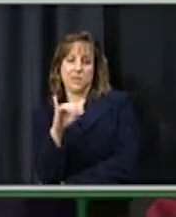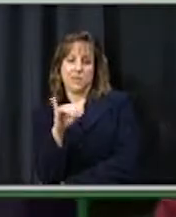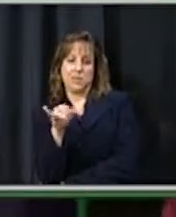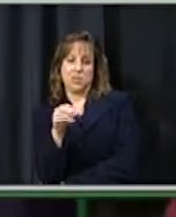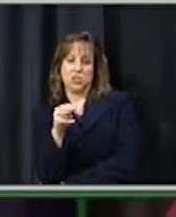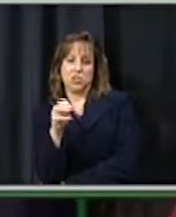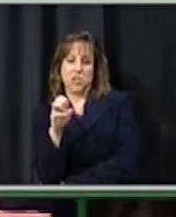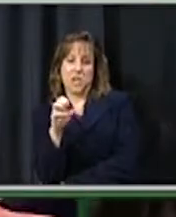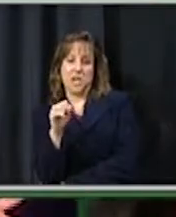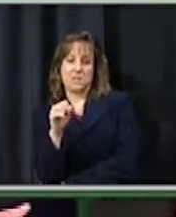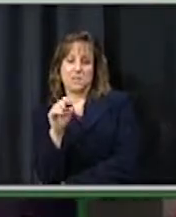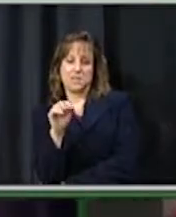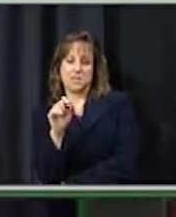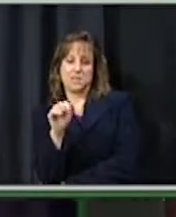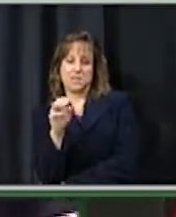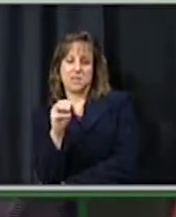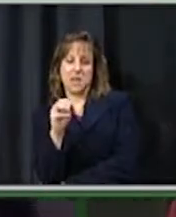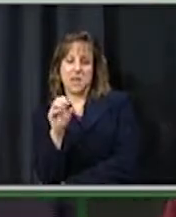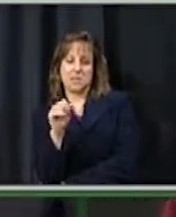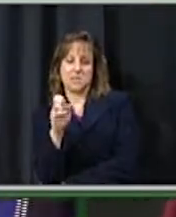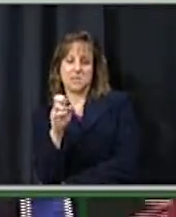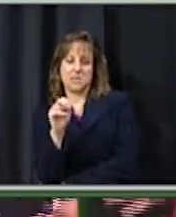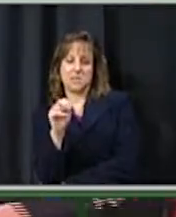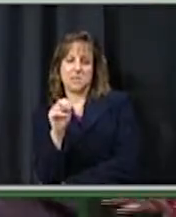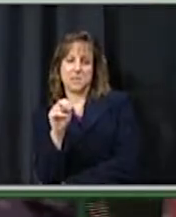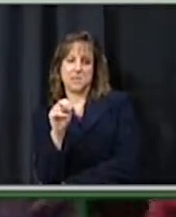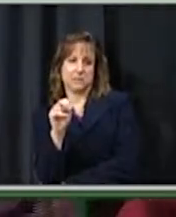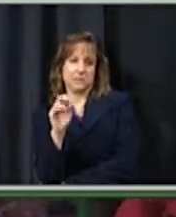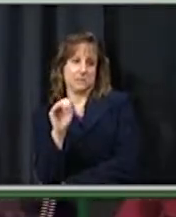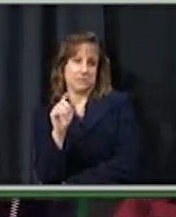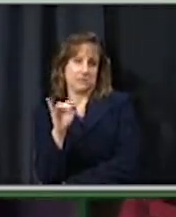James Tinsley. Lisa Hamrick.